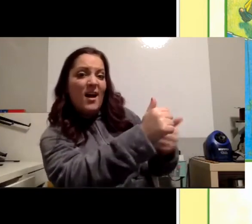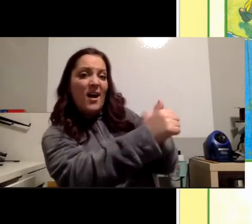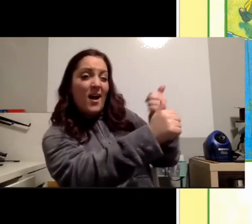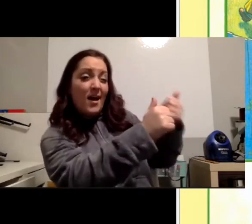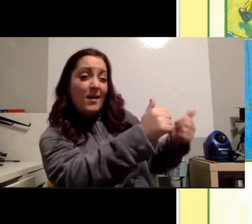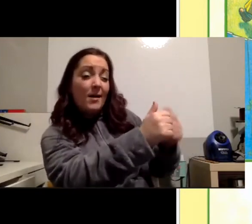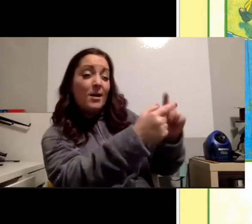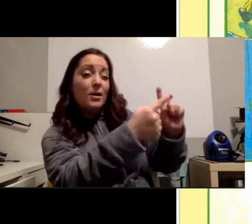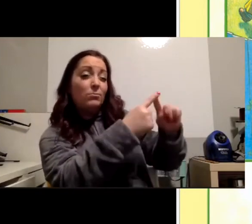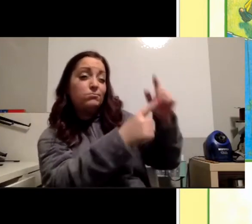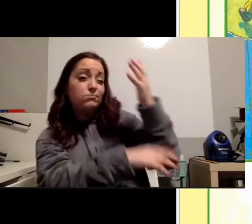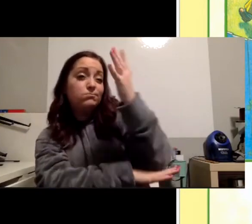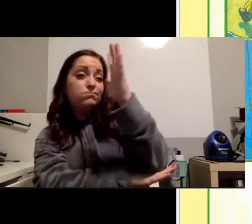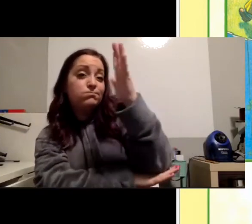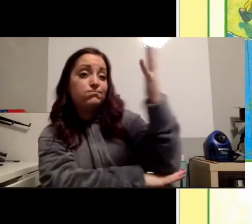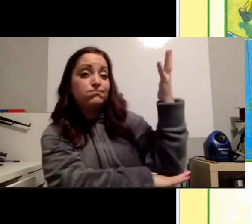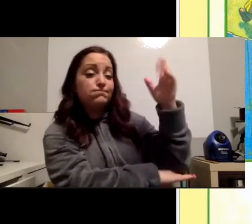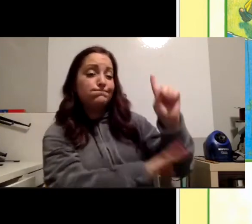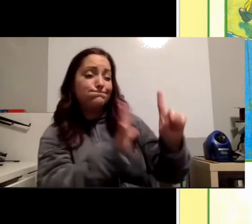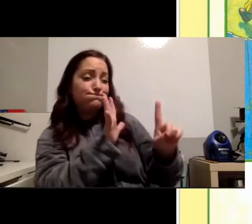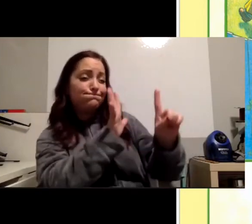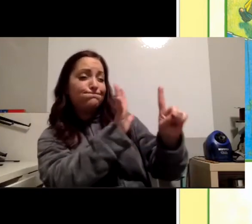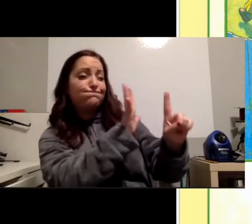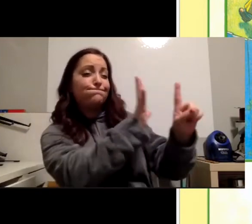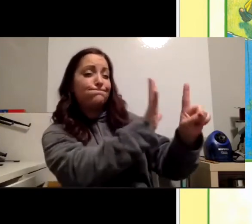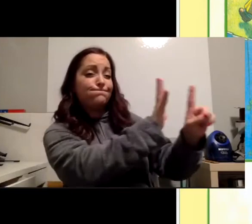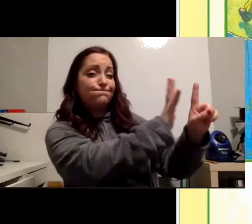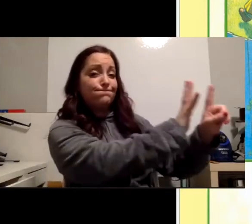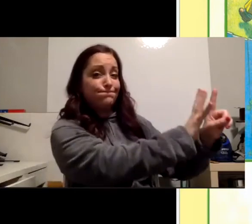him into the woods.